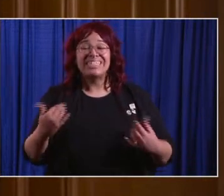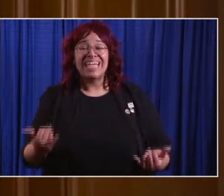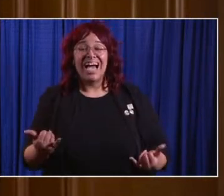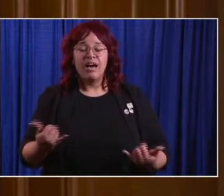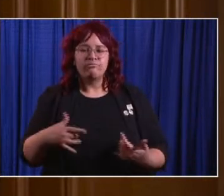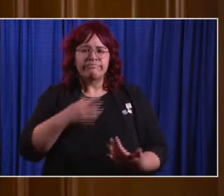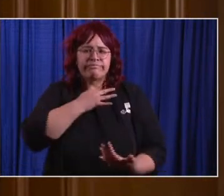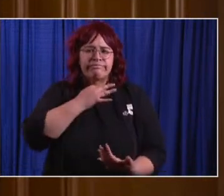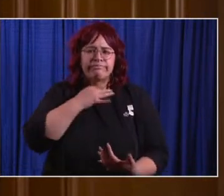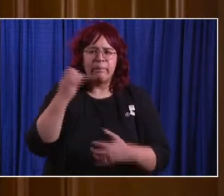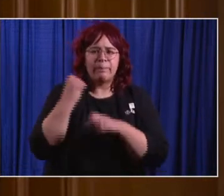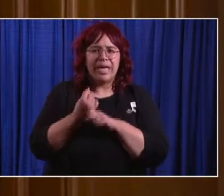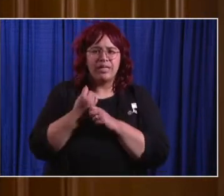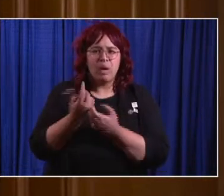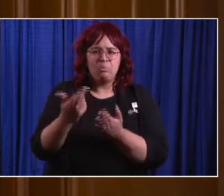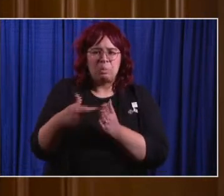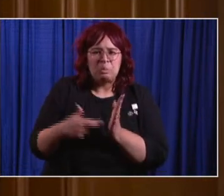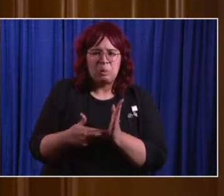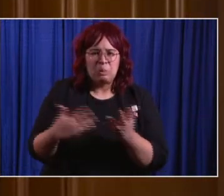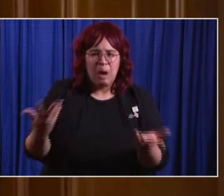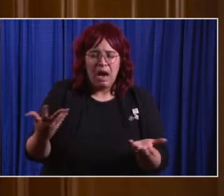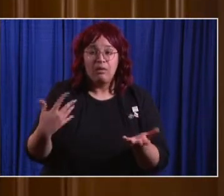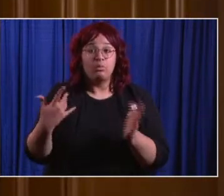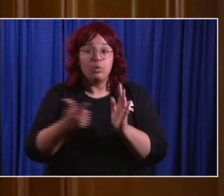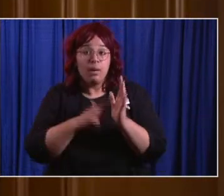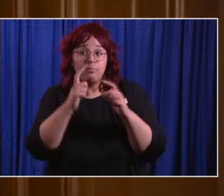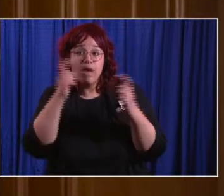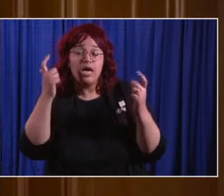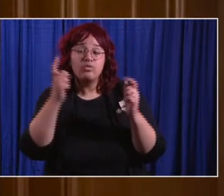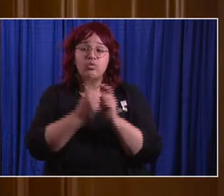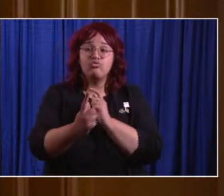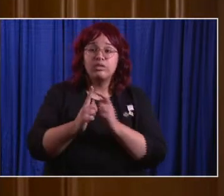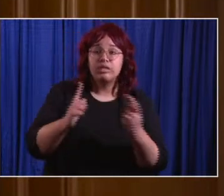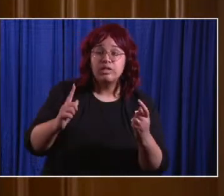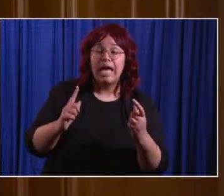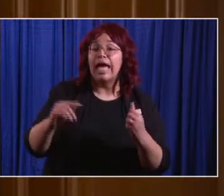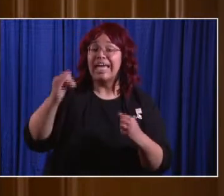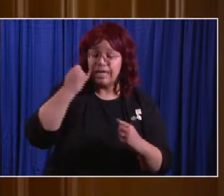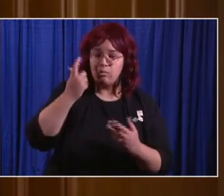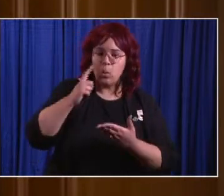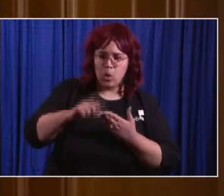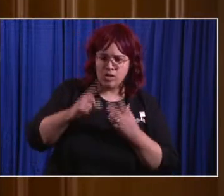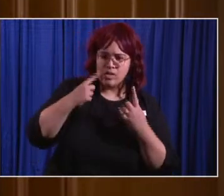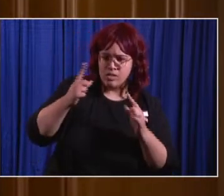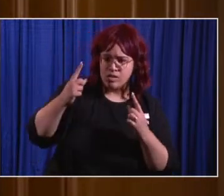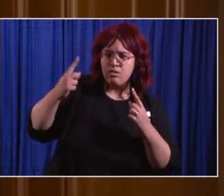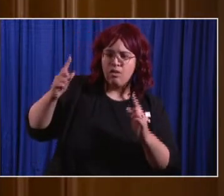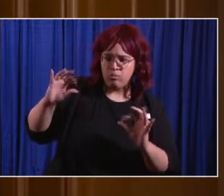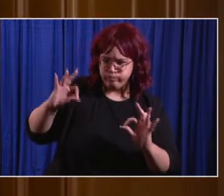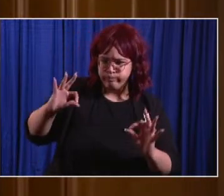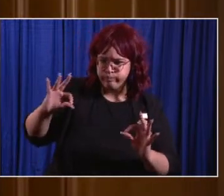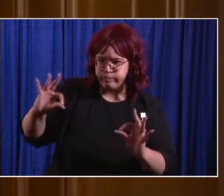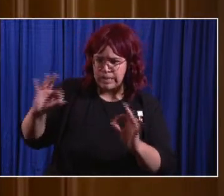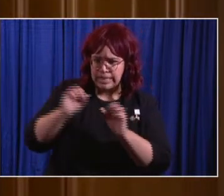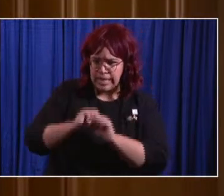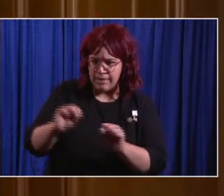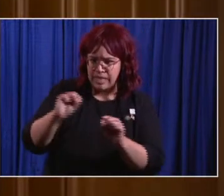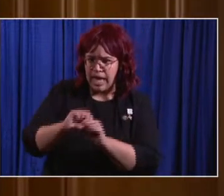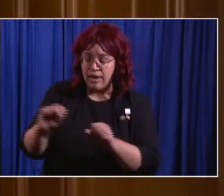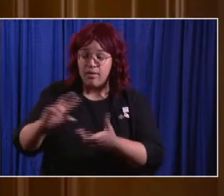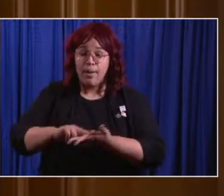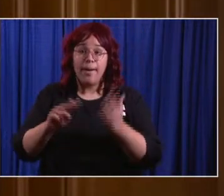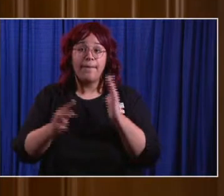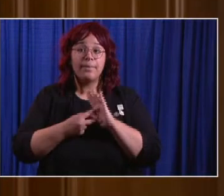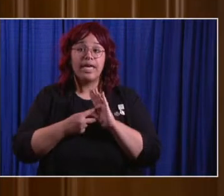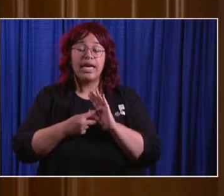distancing, any issues like that? And if things go well, could we start to see more and more people, being allowed at ball